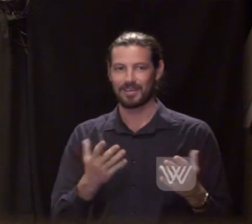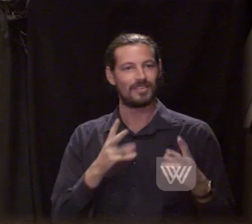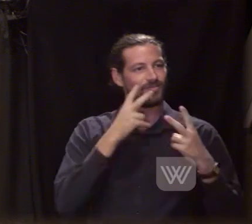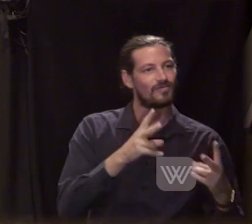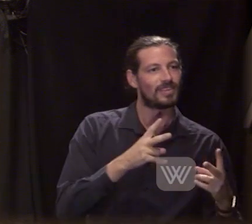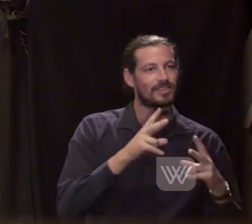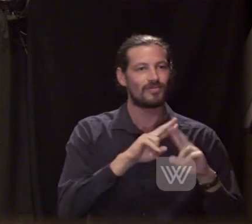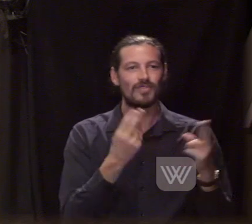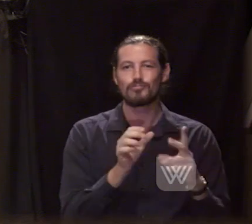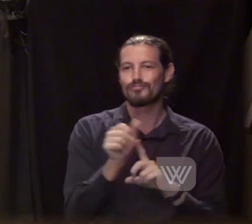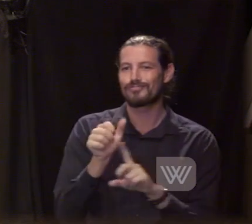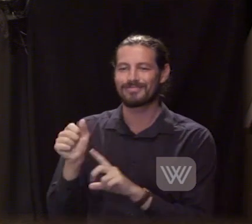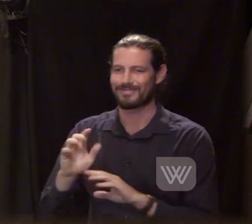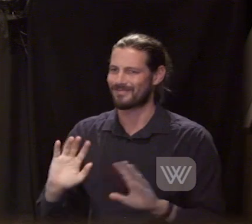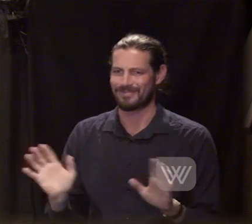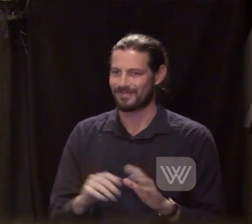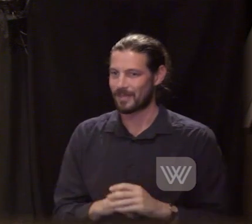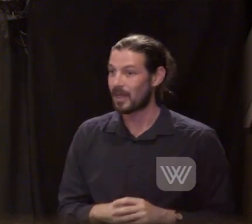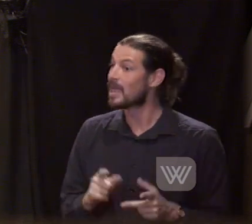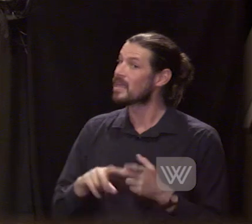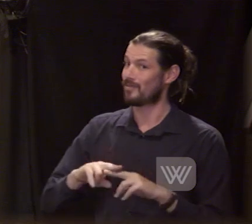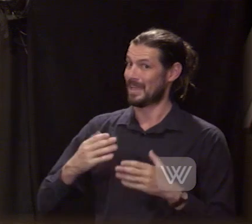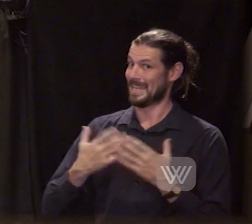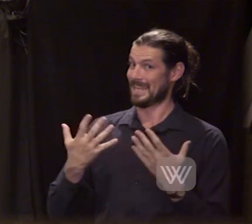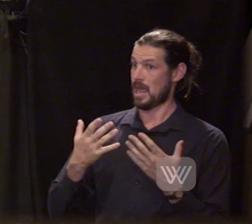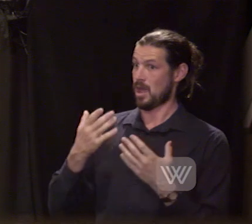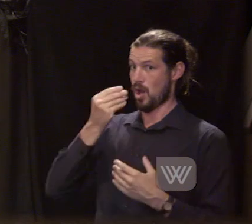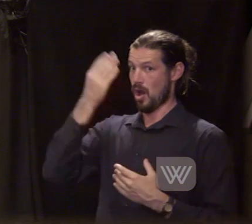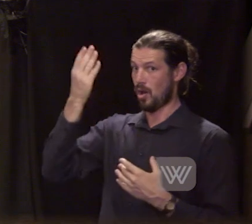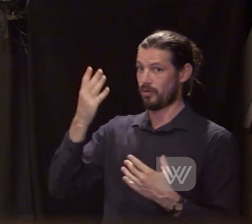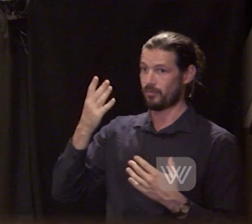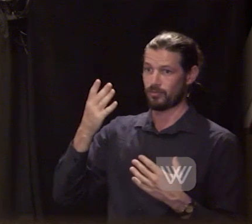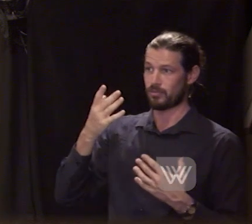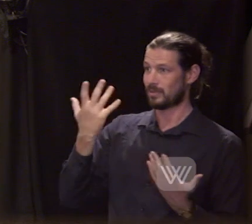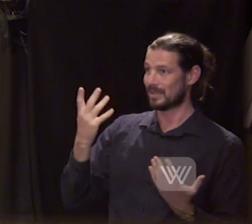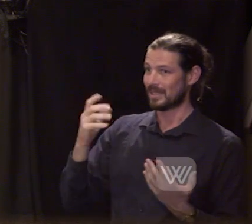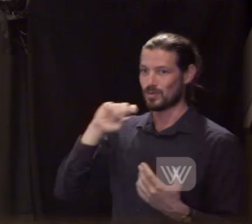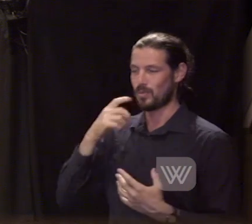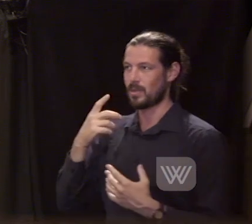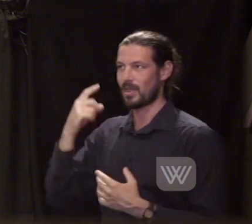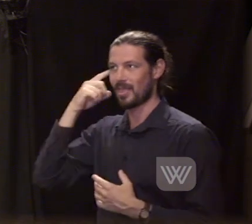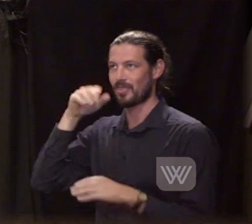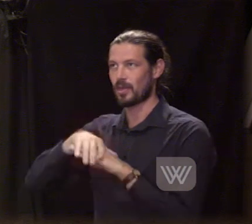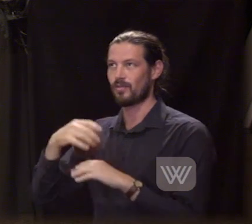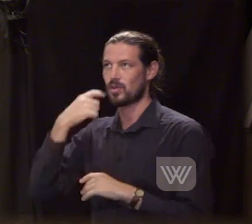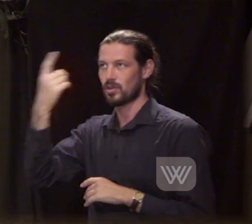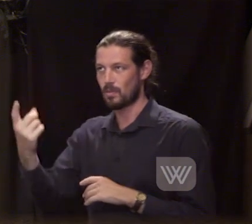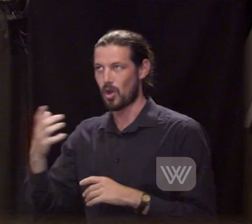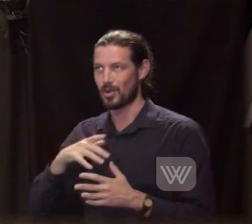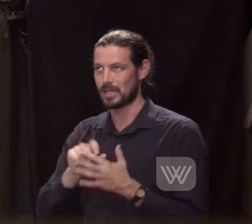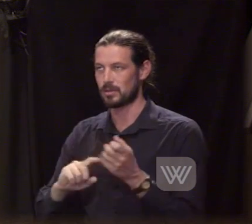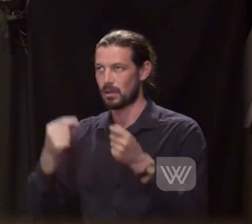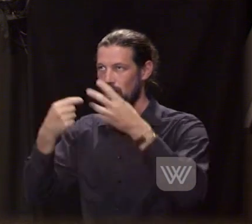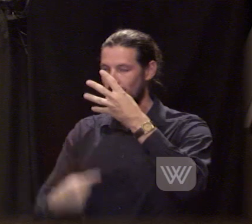because even if you have a day off, you're still stressing out about something else going on or what you have to do tomorrow. So you never really get